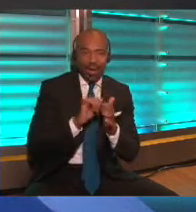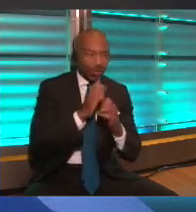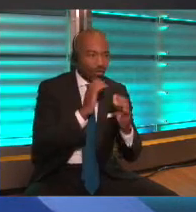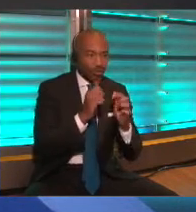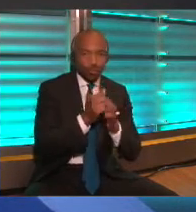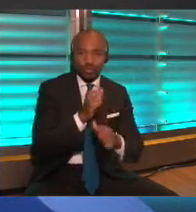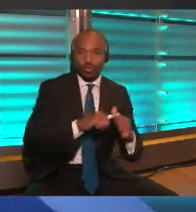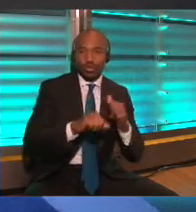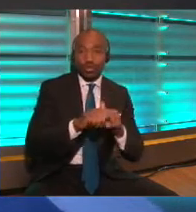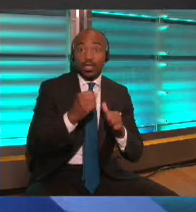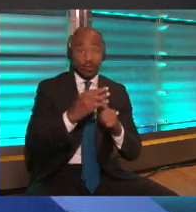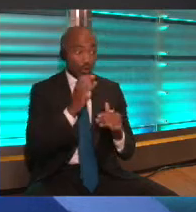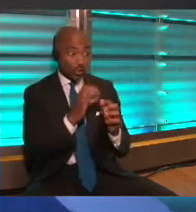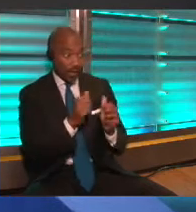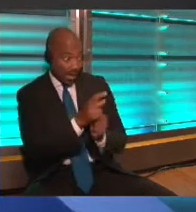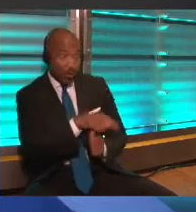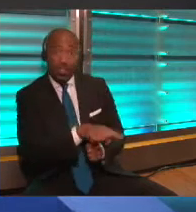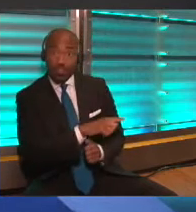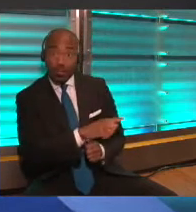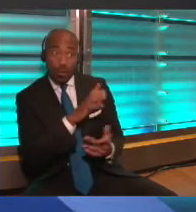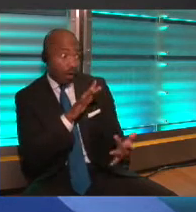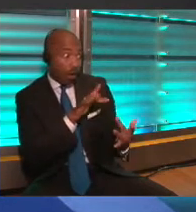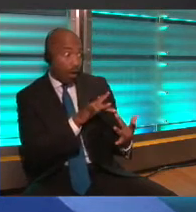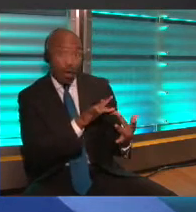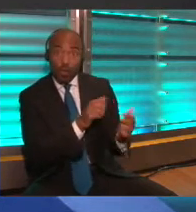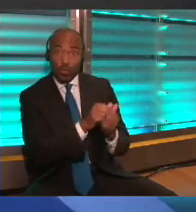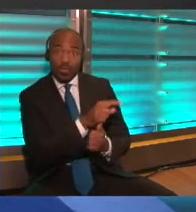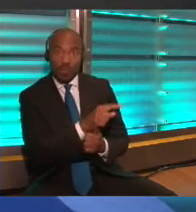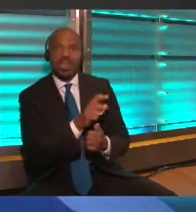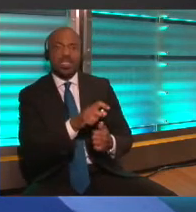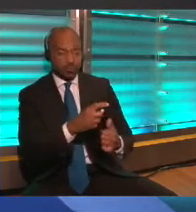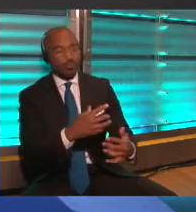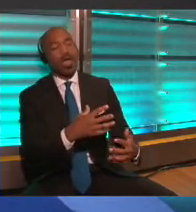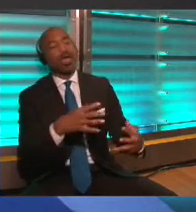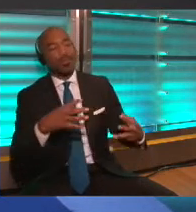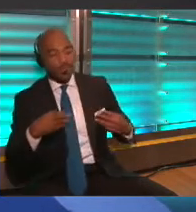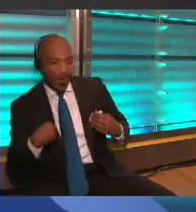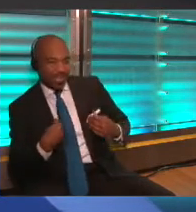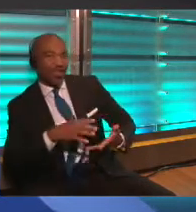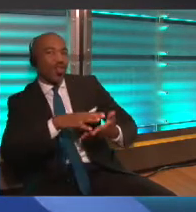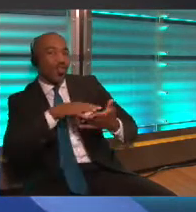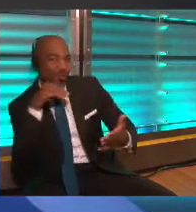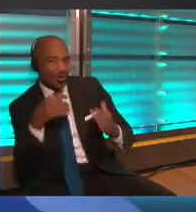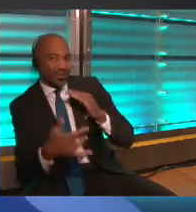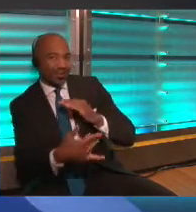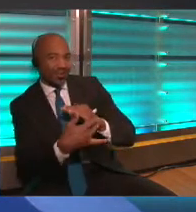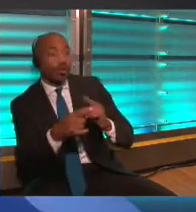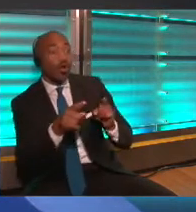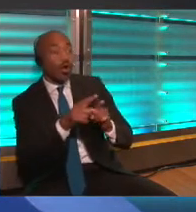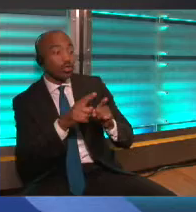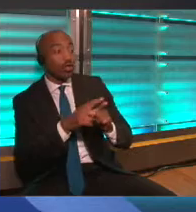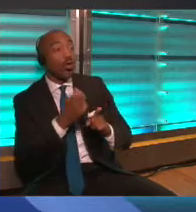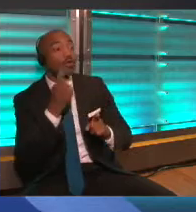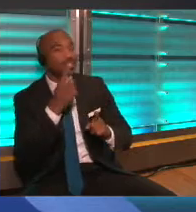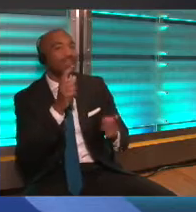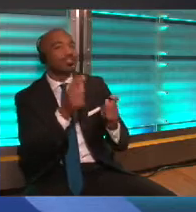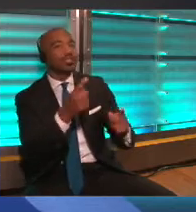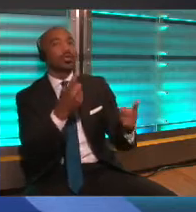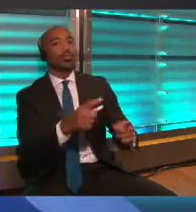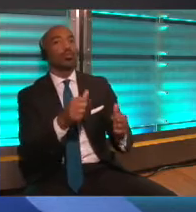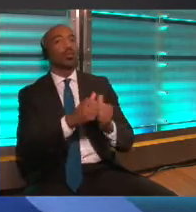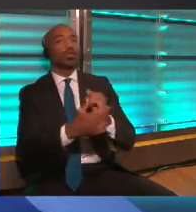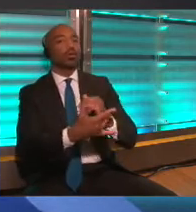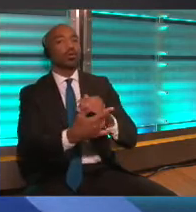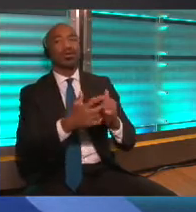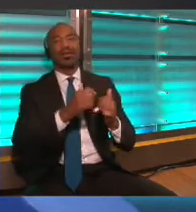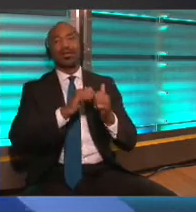with each other. And if you want to communicate with them and reach them, you need to embrace them and learn them and also stay on top of changes in technology, because it's a